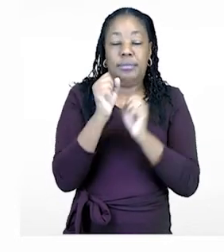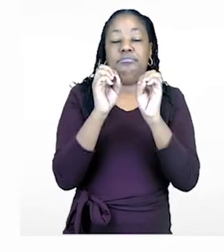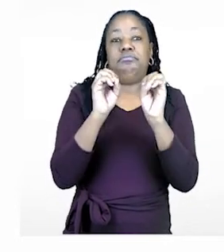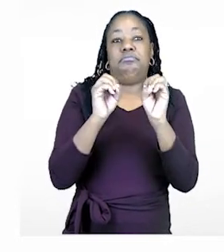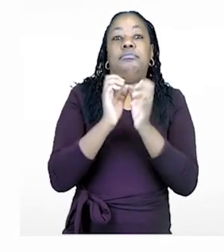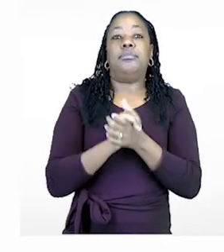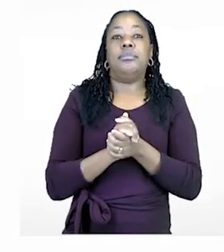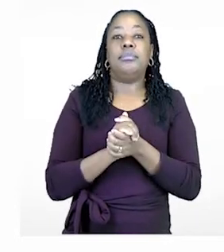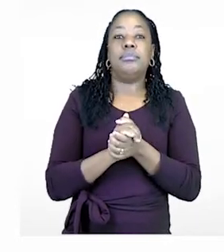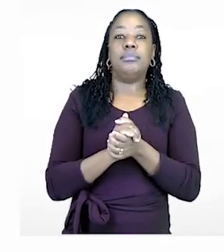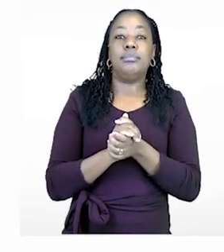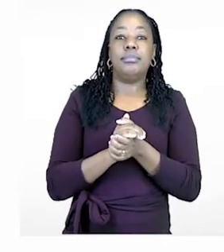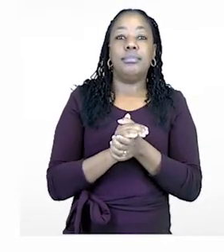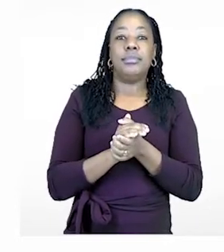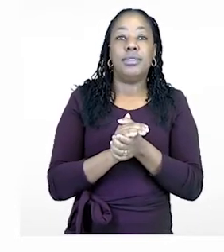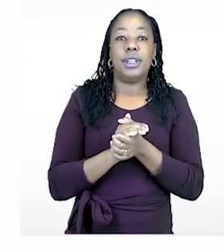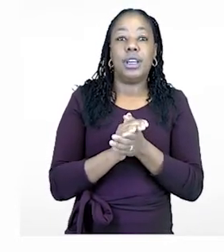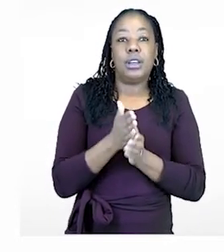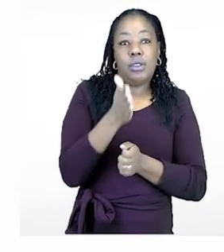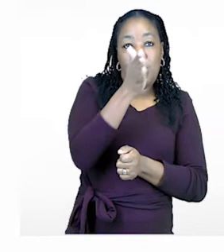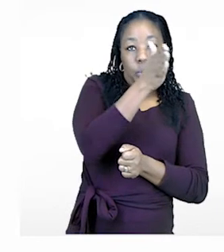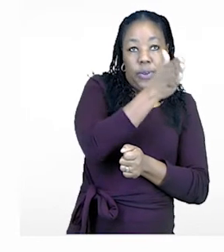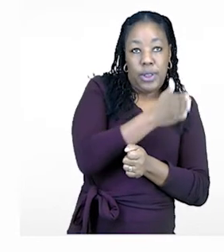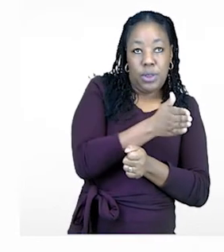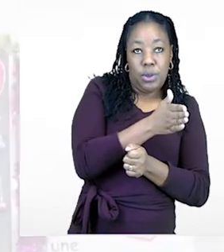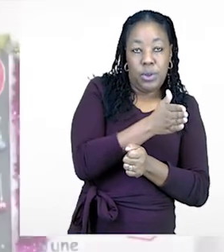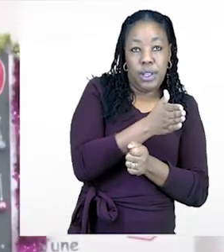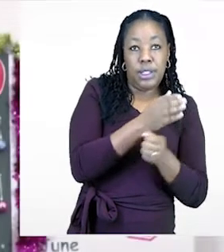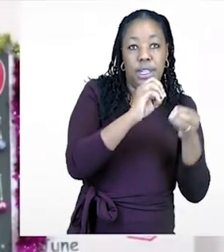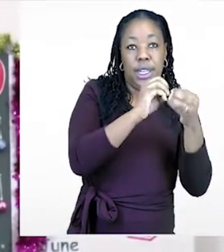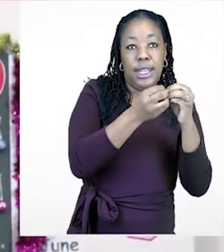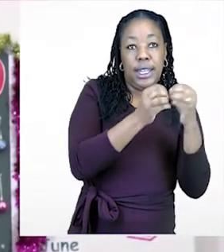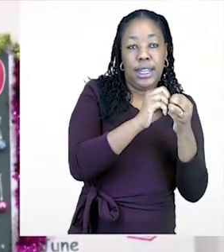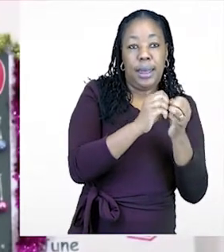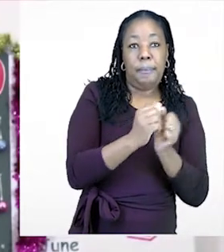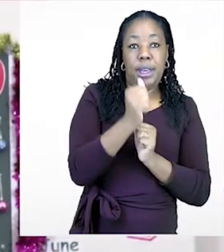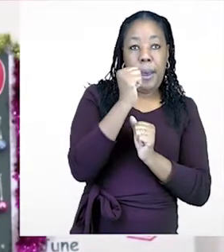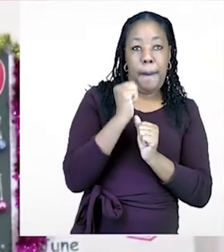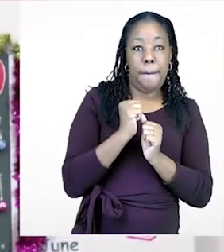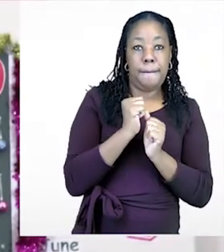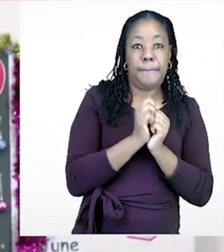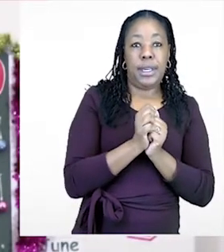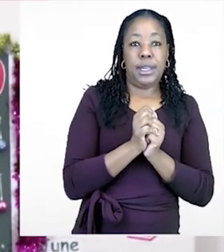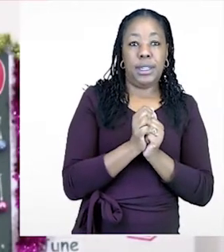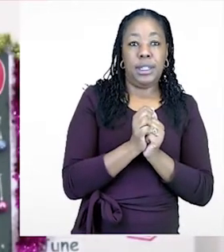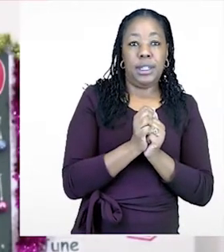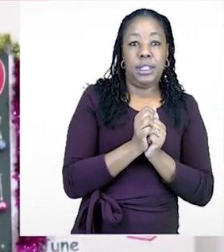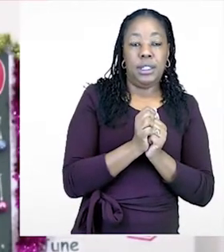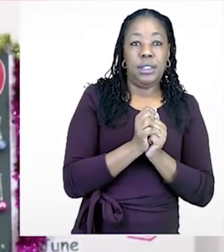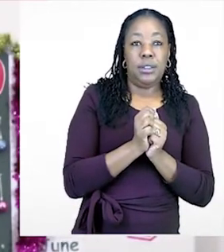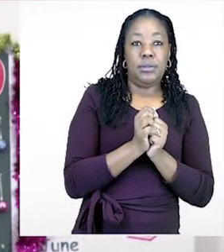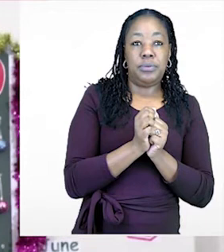start with the one less. Let's take a look at the board. As you can see, I